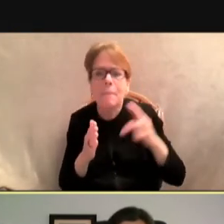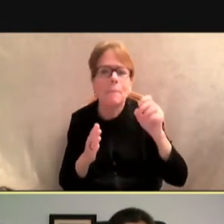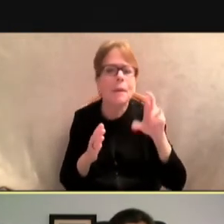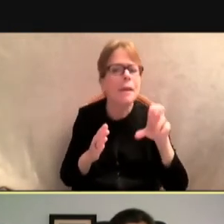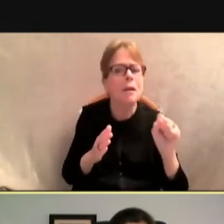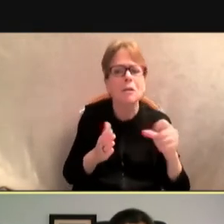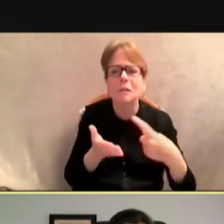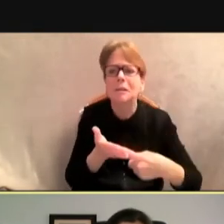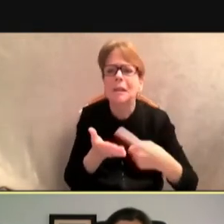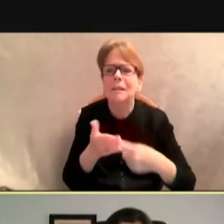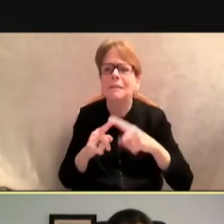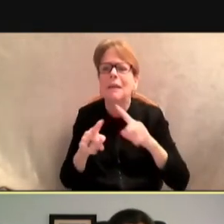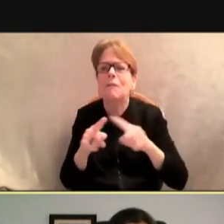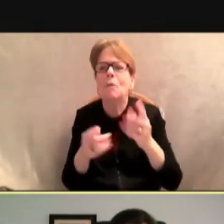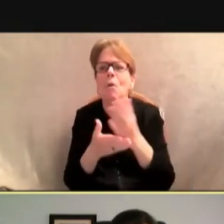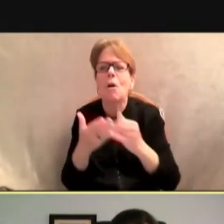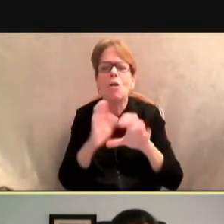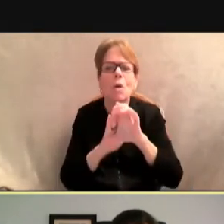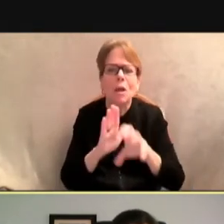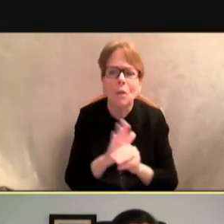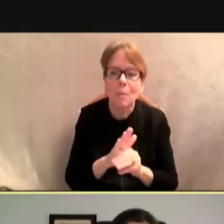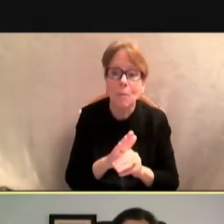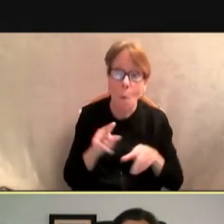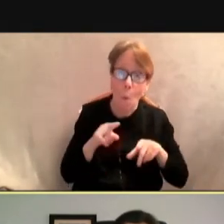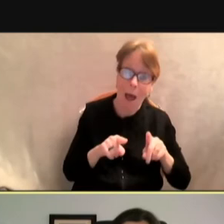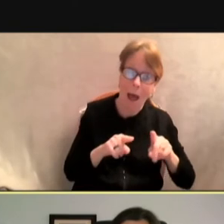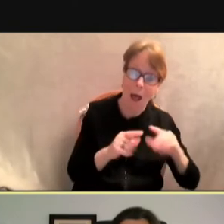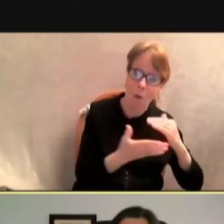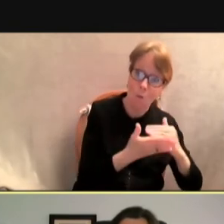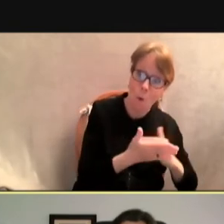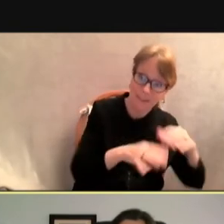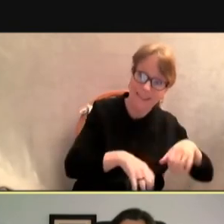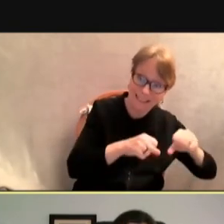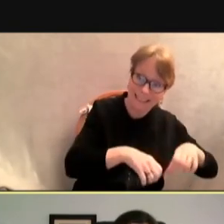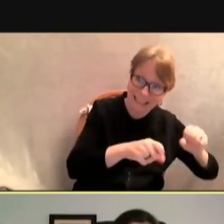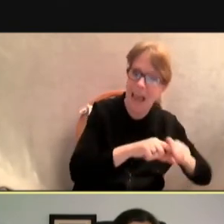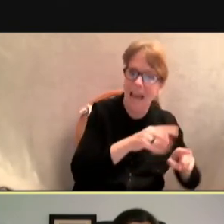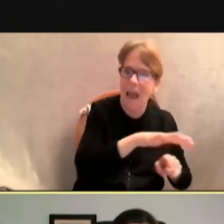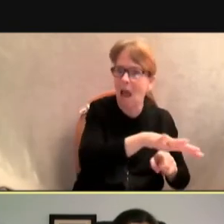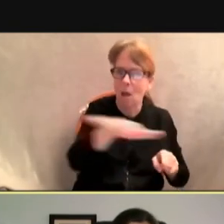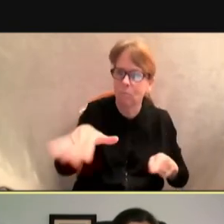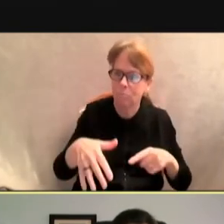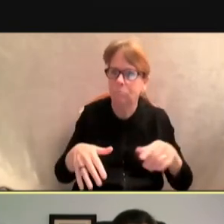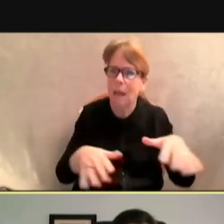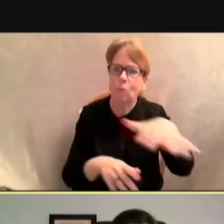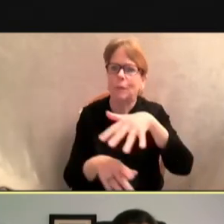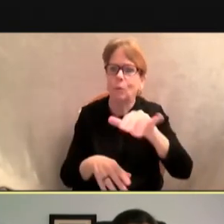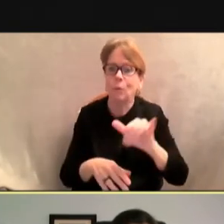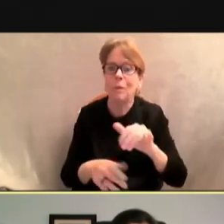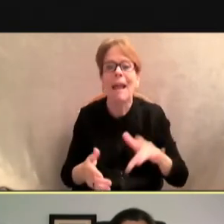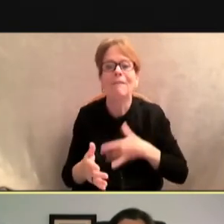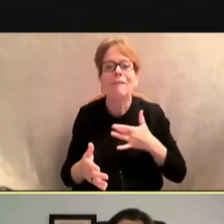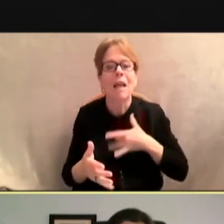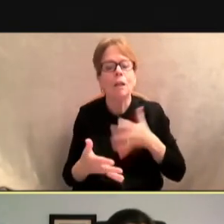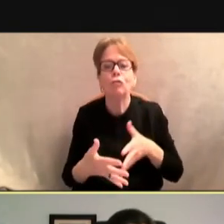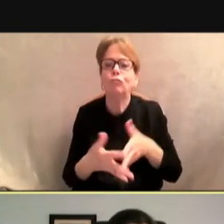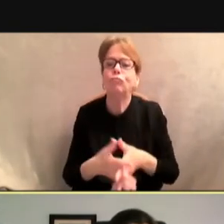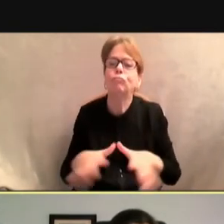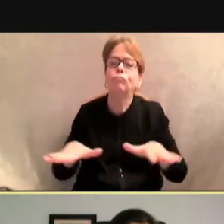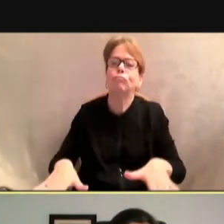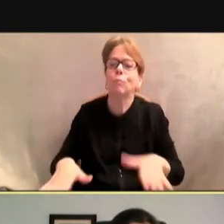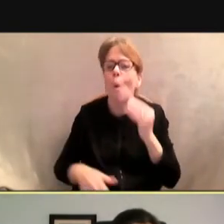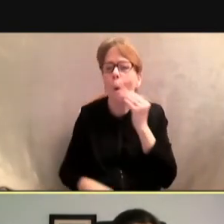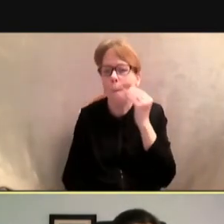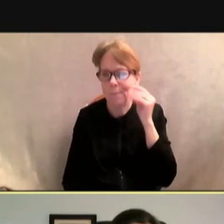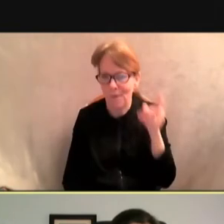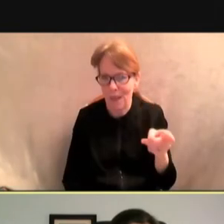curricular content, both inside and outside the classroom. It was clear that there was a home for disability at our institution. We advocated for the